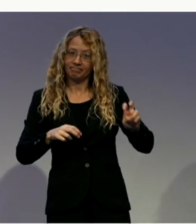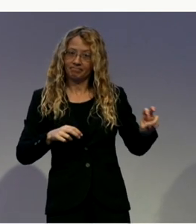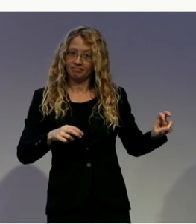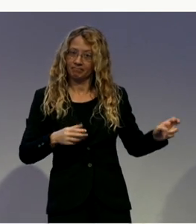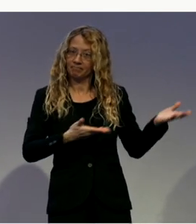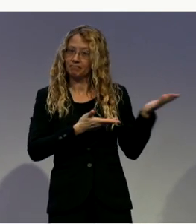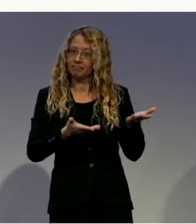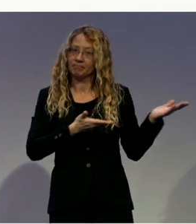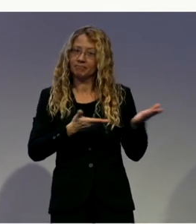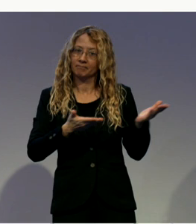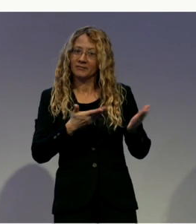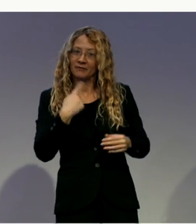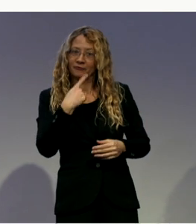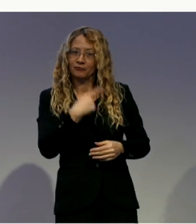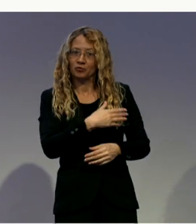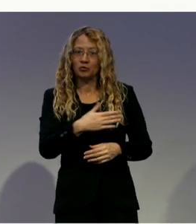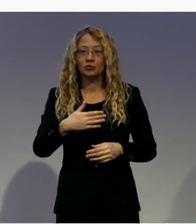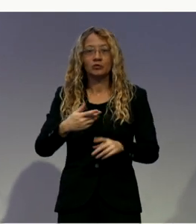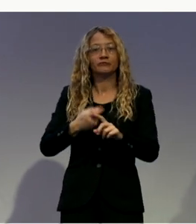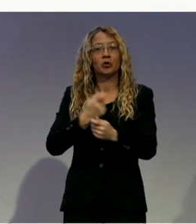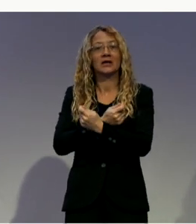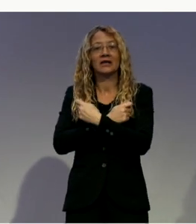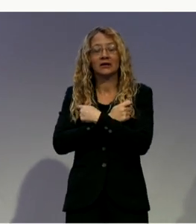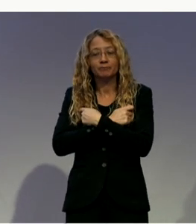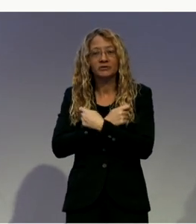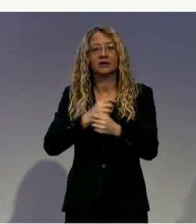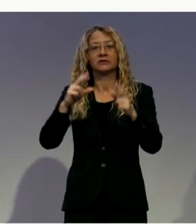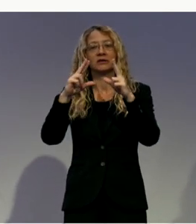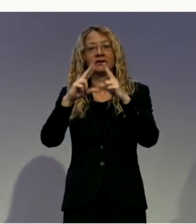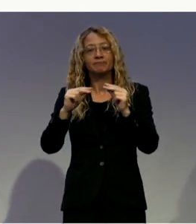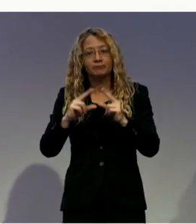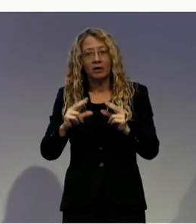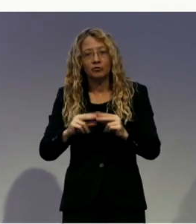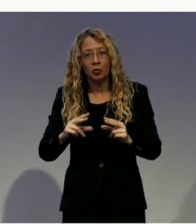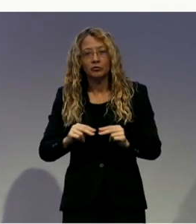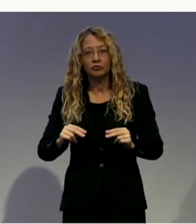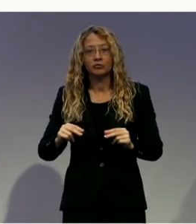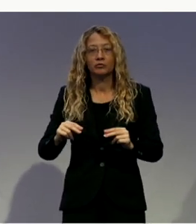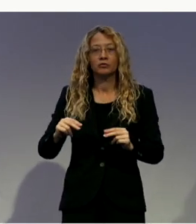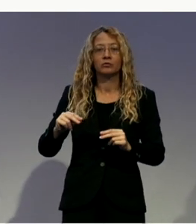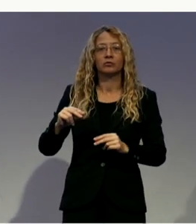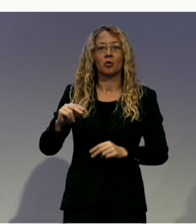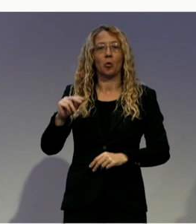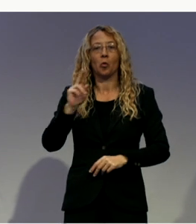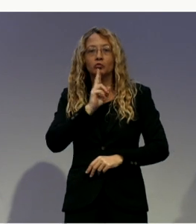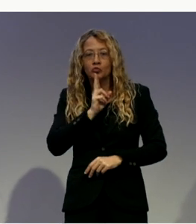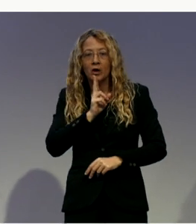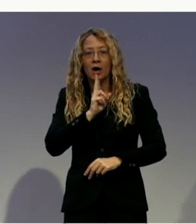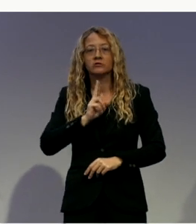from Egypt, Lebanon, Honduras, Cambodia. The first runner will